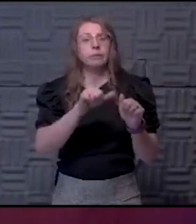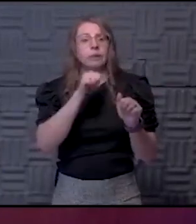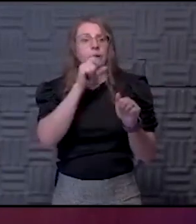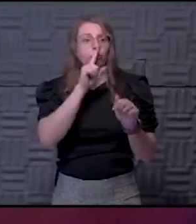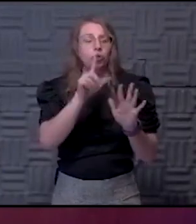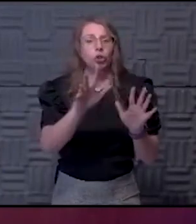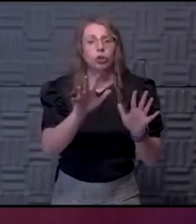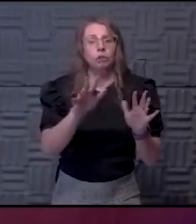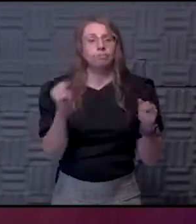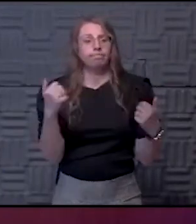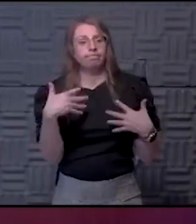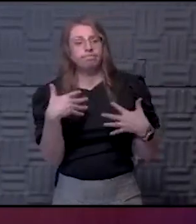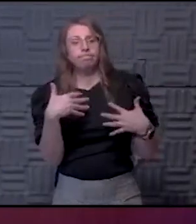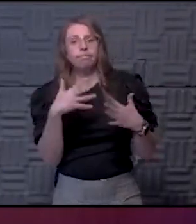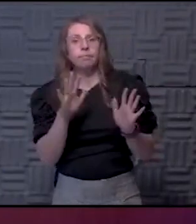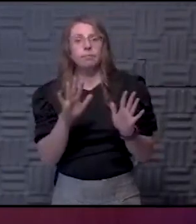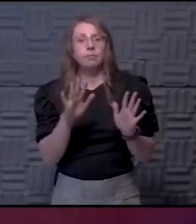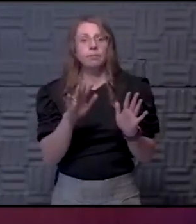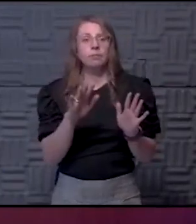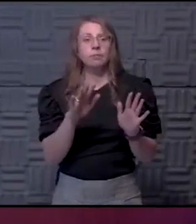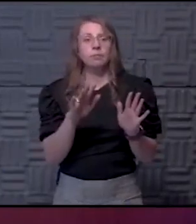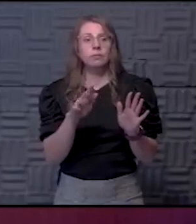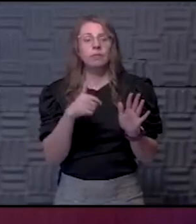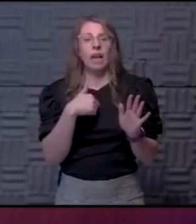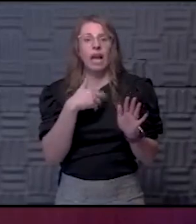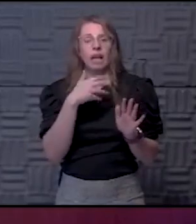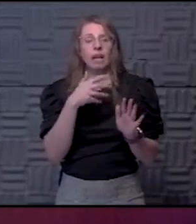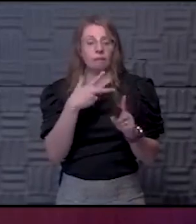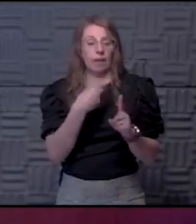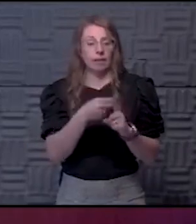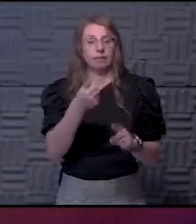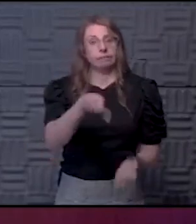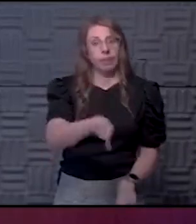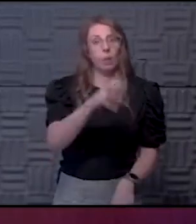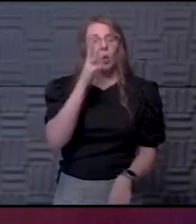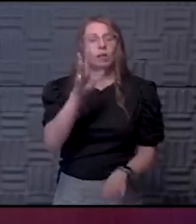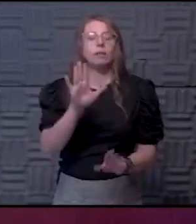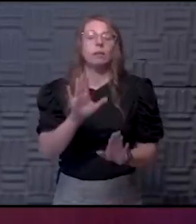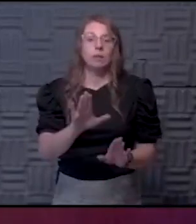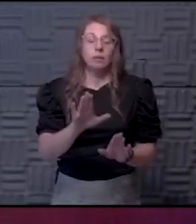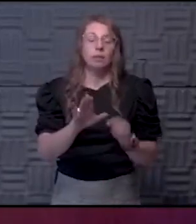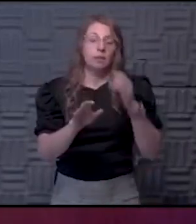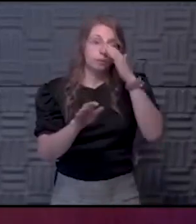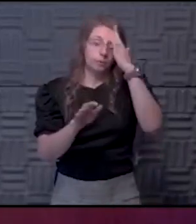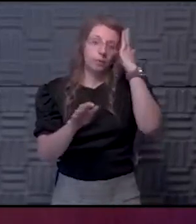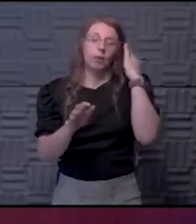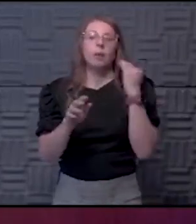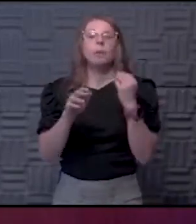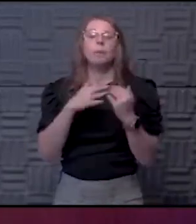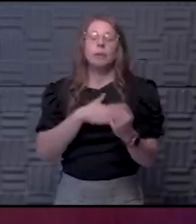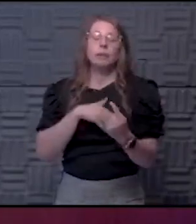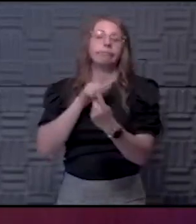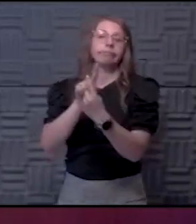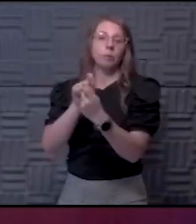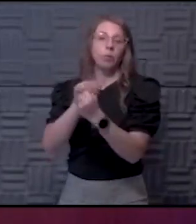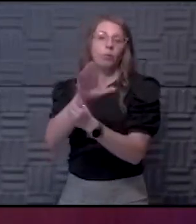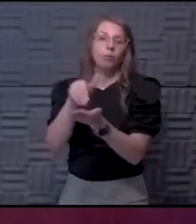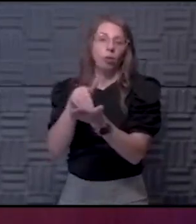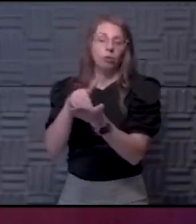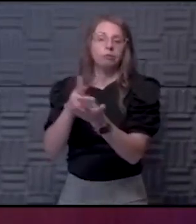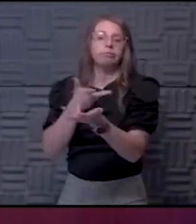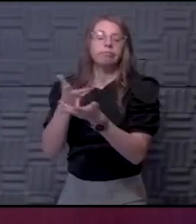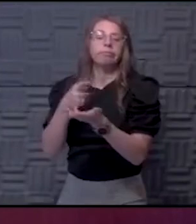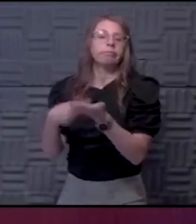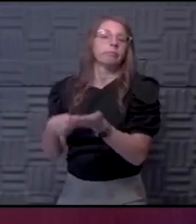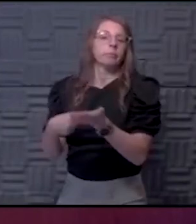even is at the point where saying, I would decline the vaccine, to have those conversations with your provider,